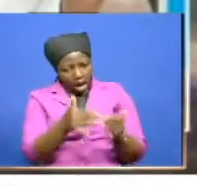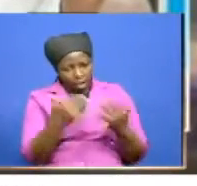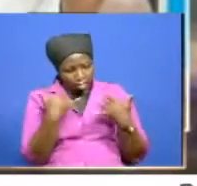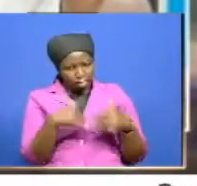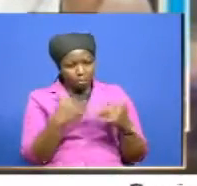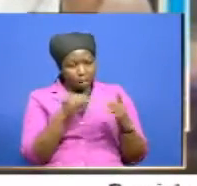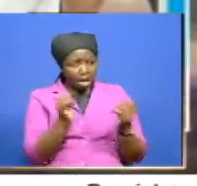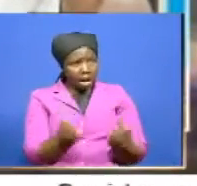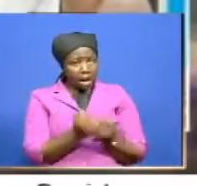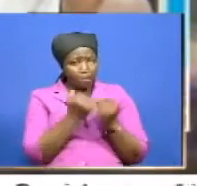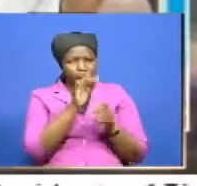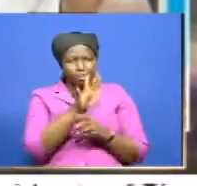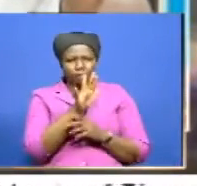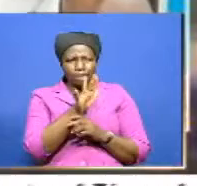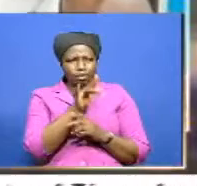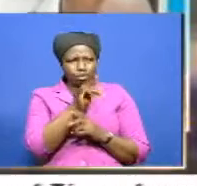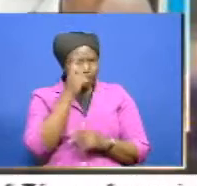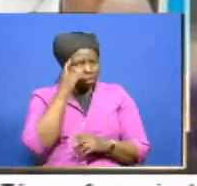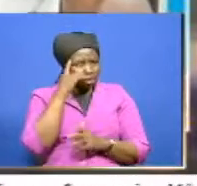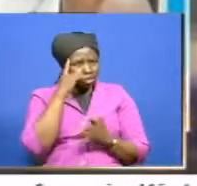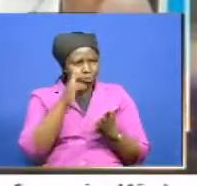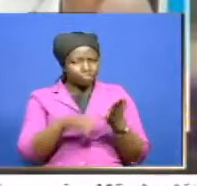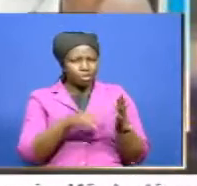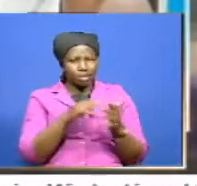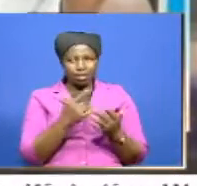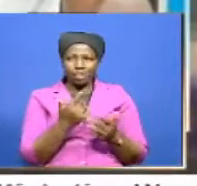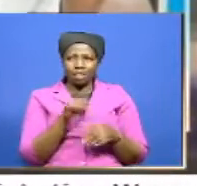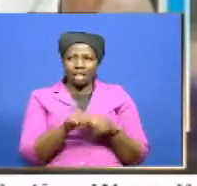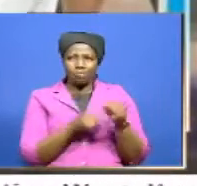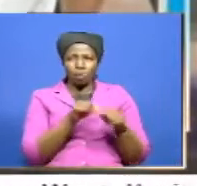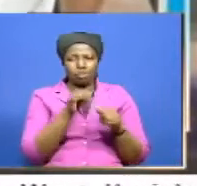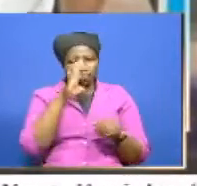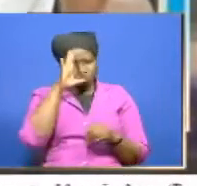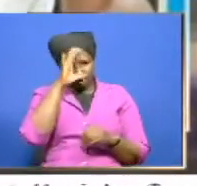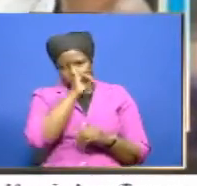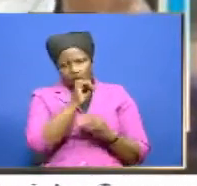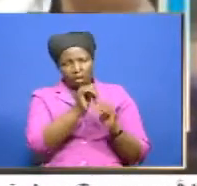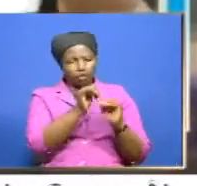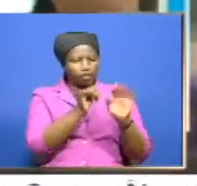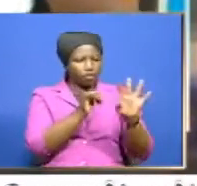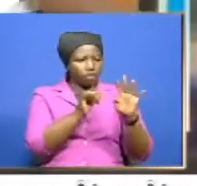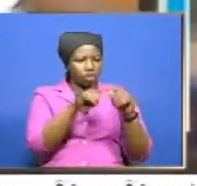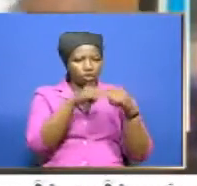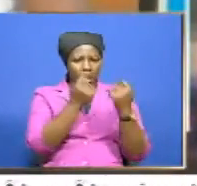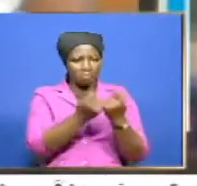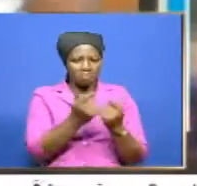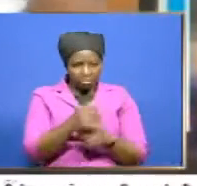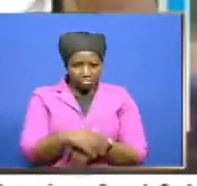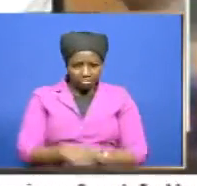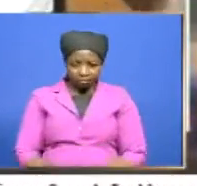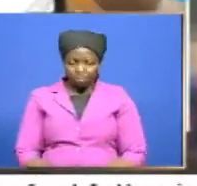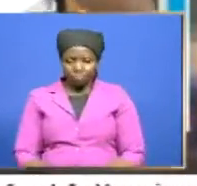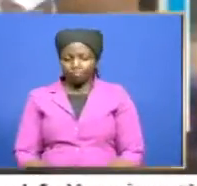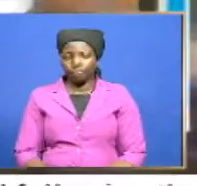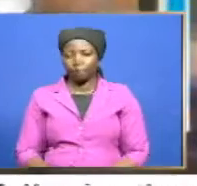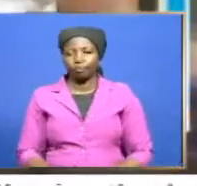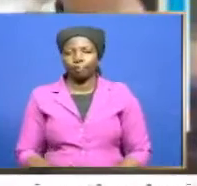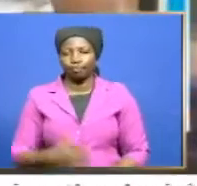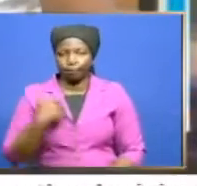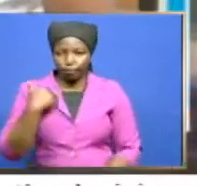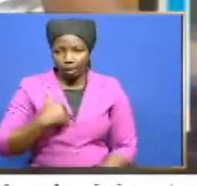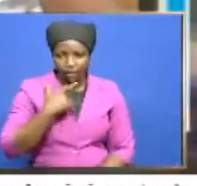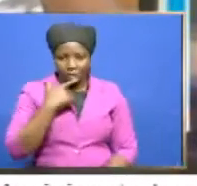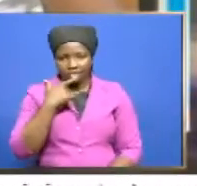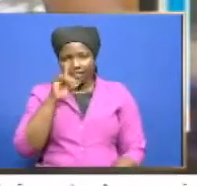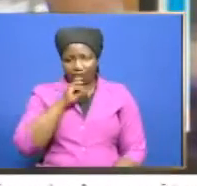your take on, how would I describe it? I mean, the absence of these four teams? Yeah, I think, as mentioned, always, we've talked